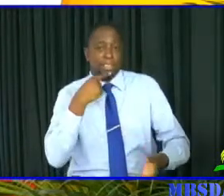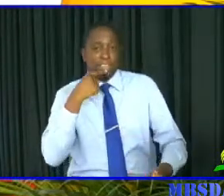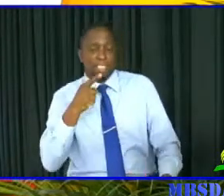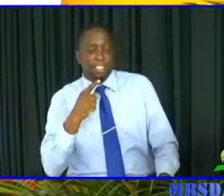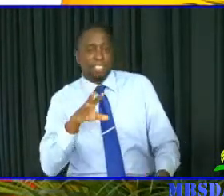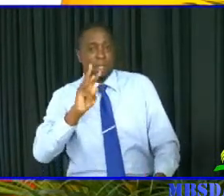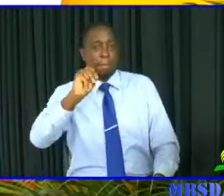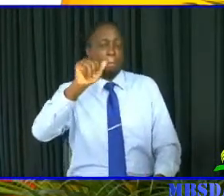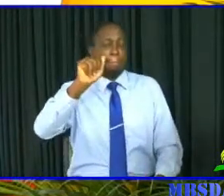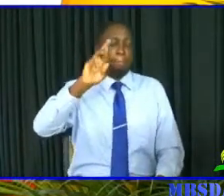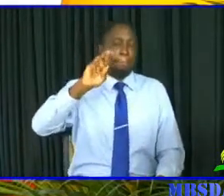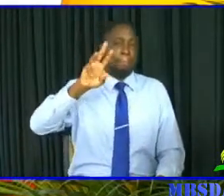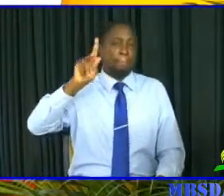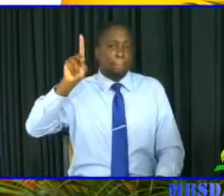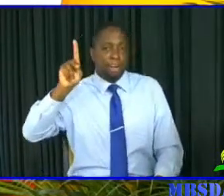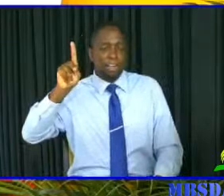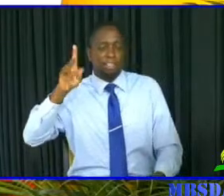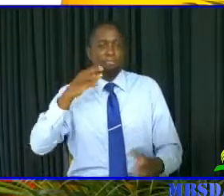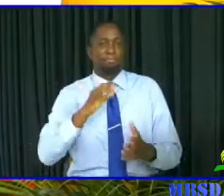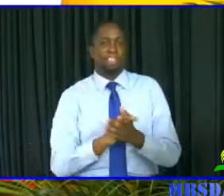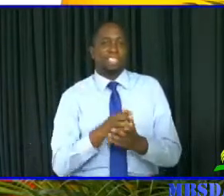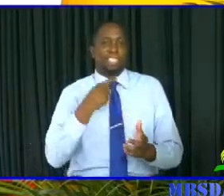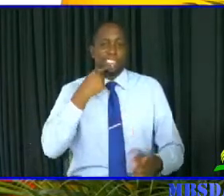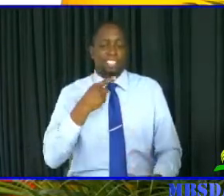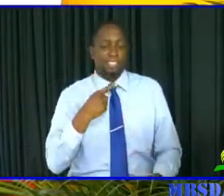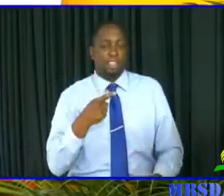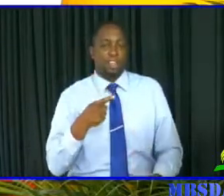to 38,